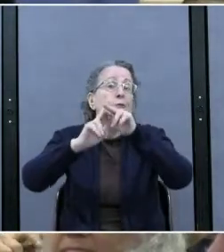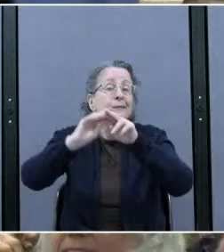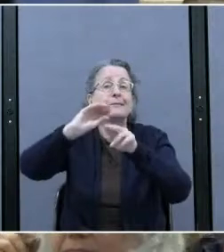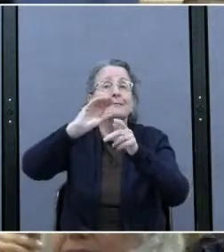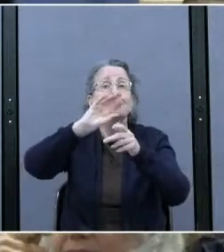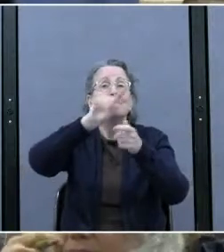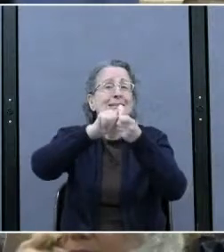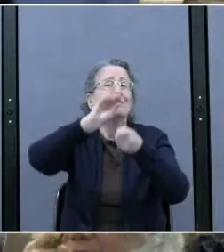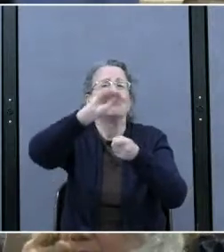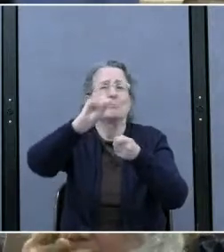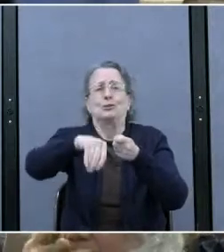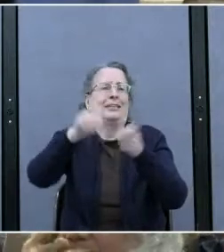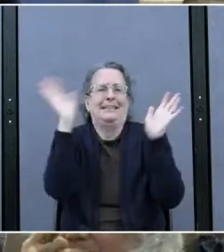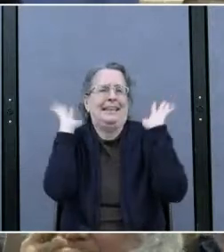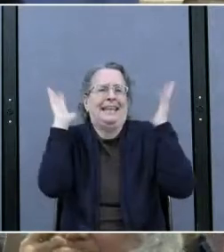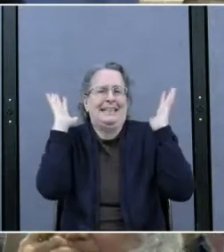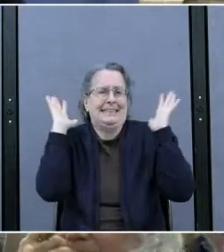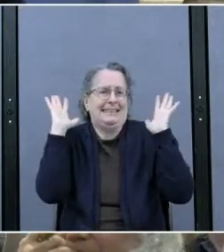to it?